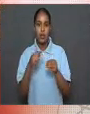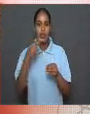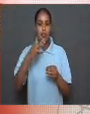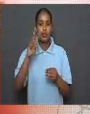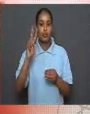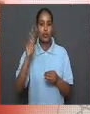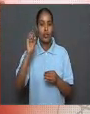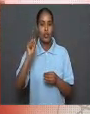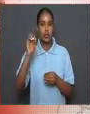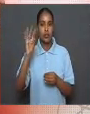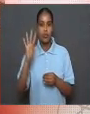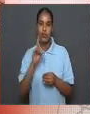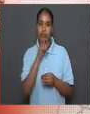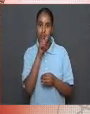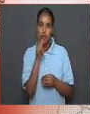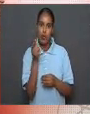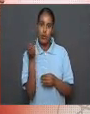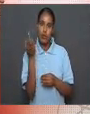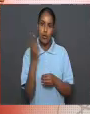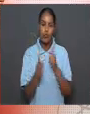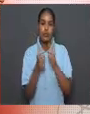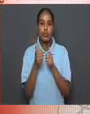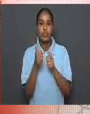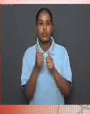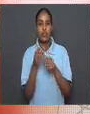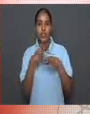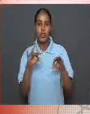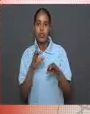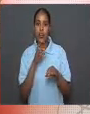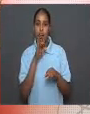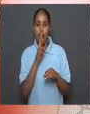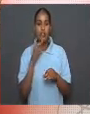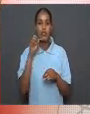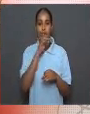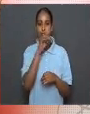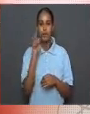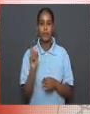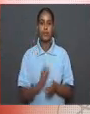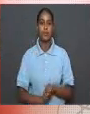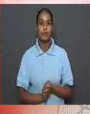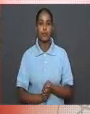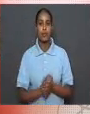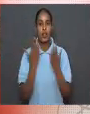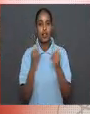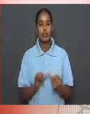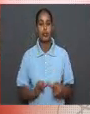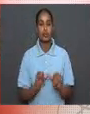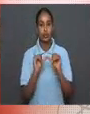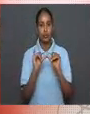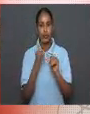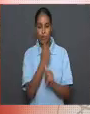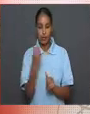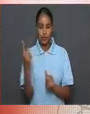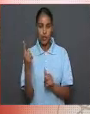sulfuric acid are true and which statements are false. Let us go through